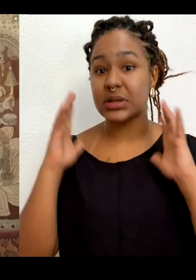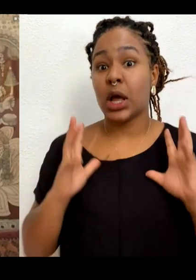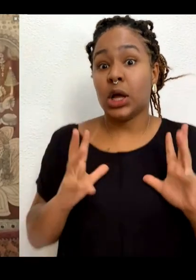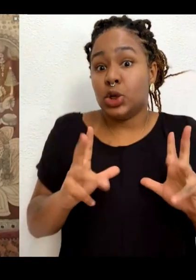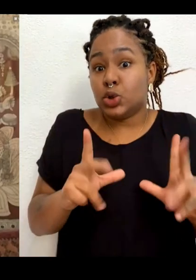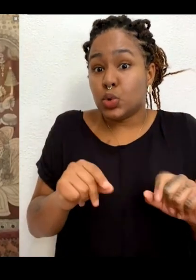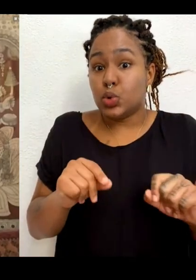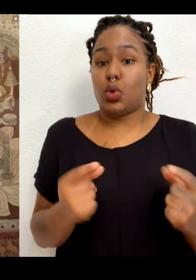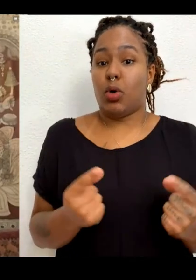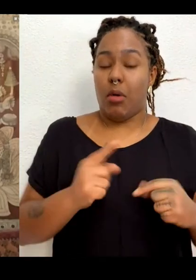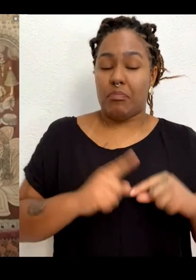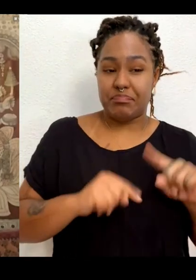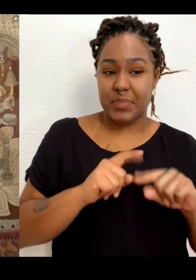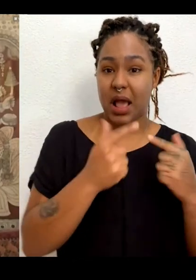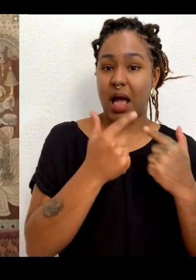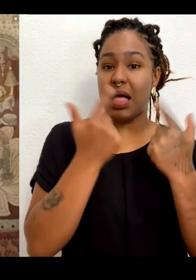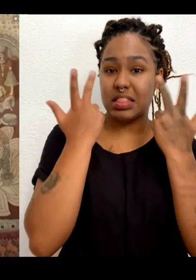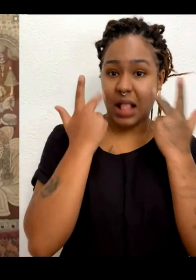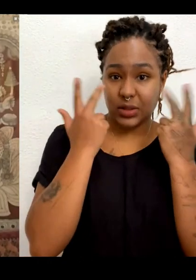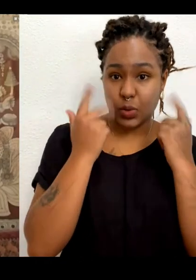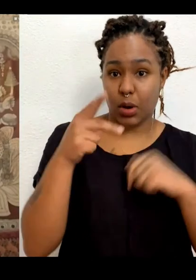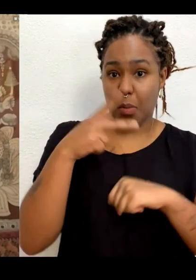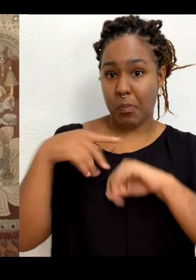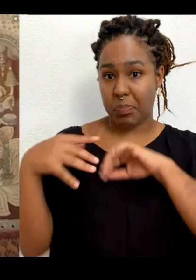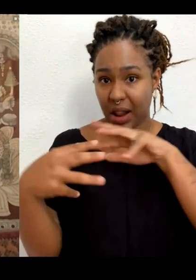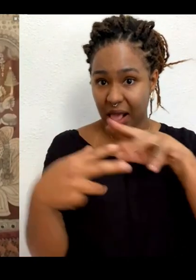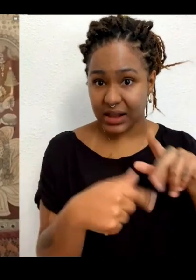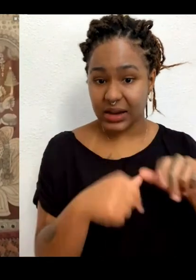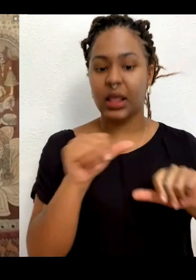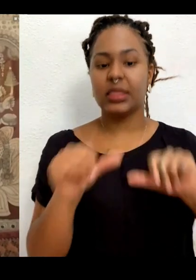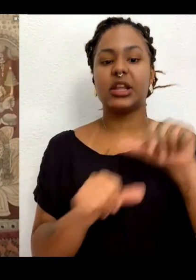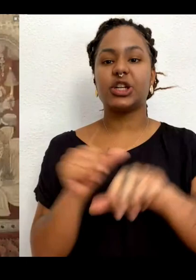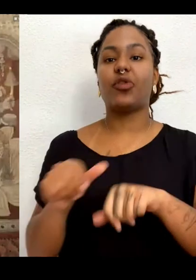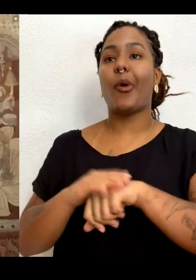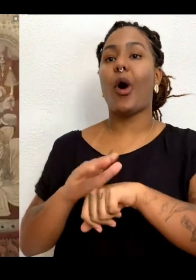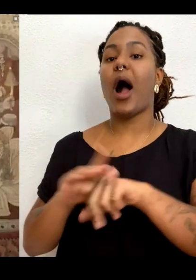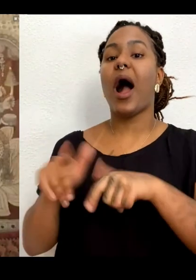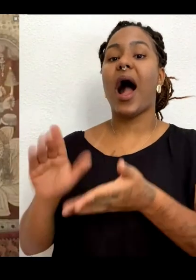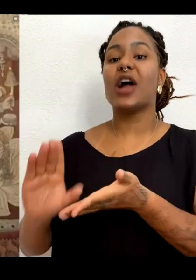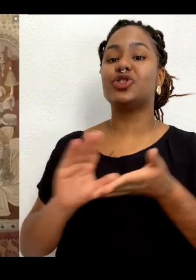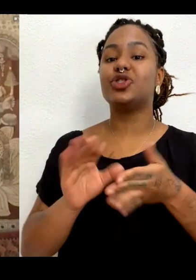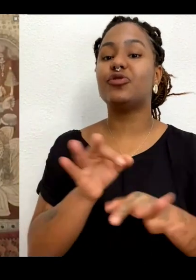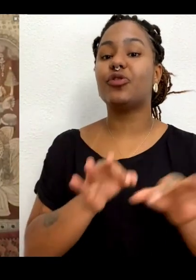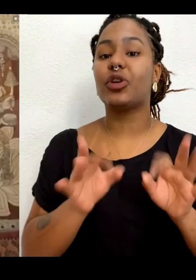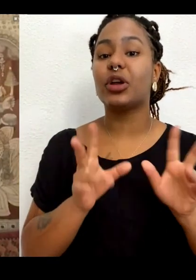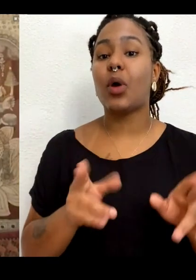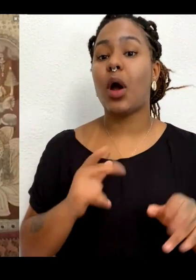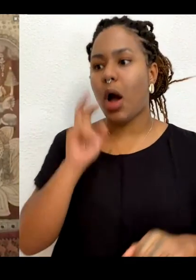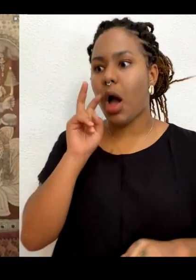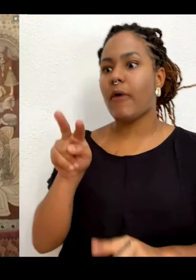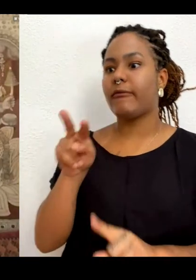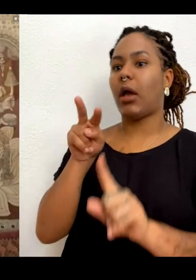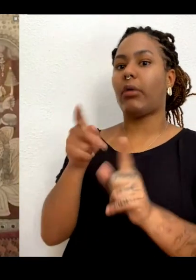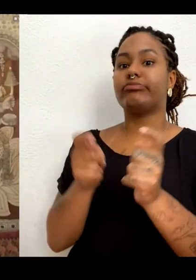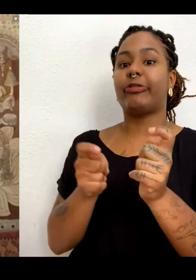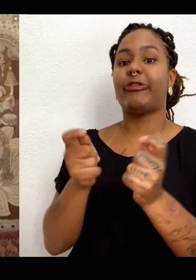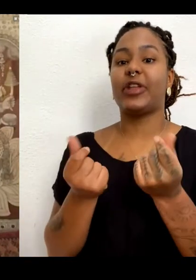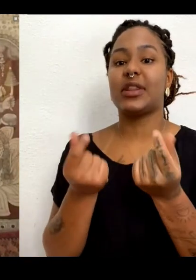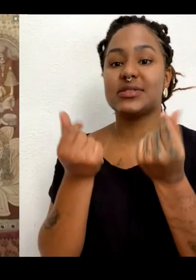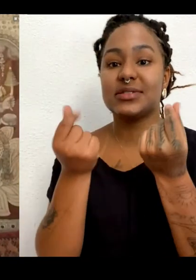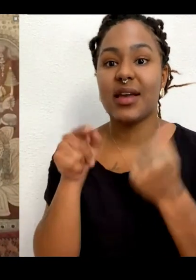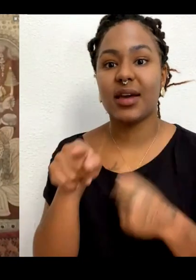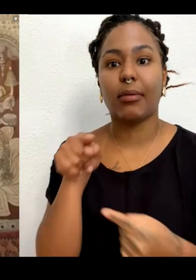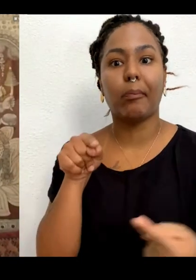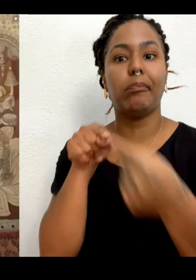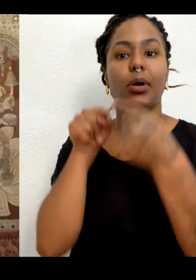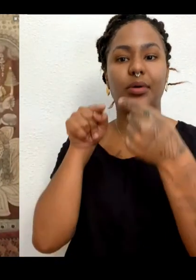to be traded financially we could make four thousand trillion dollars that